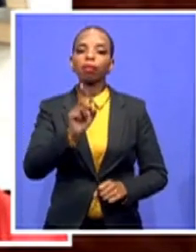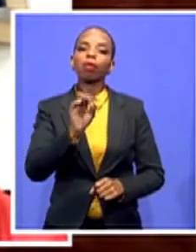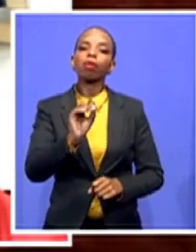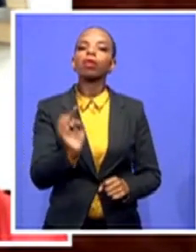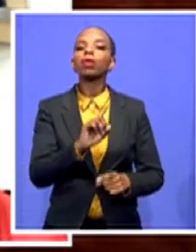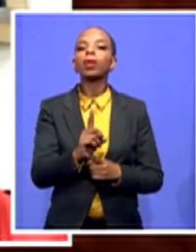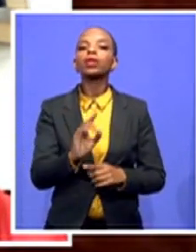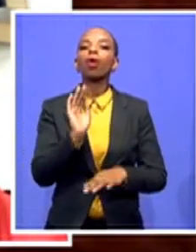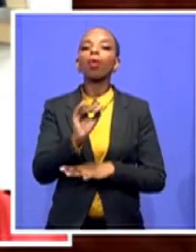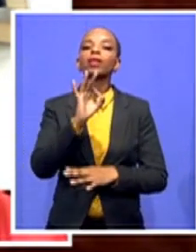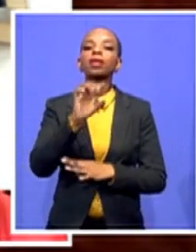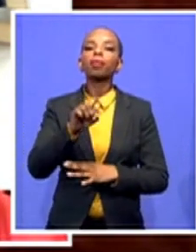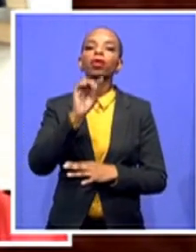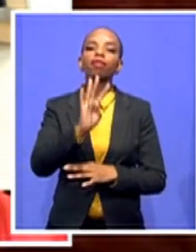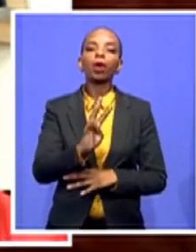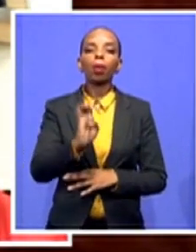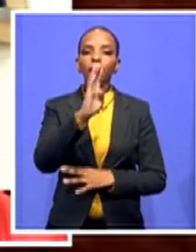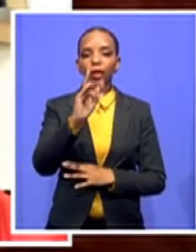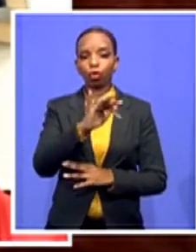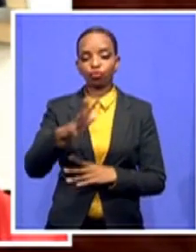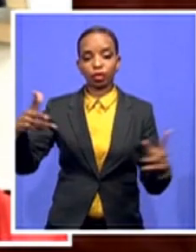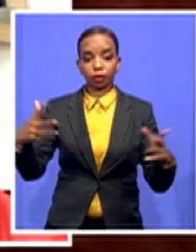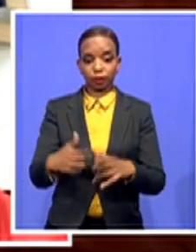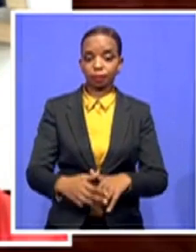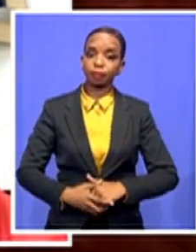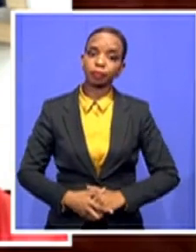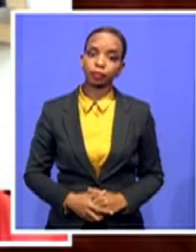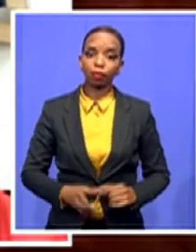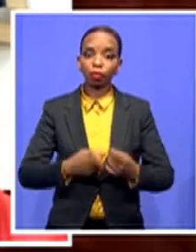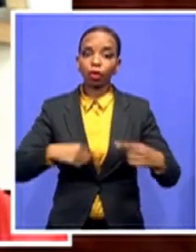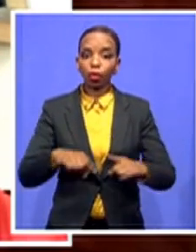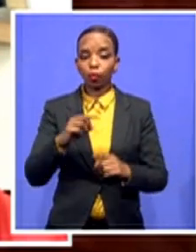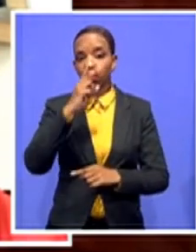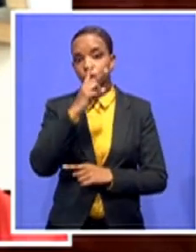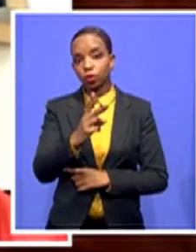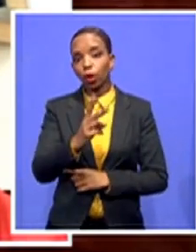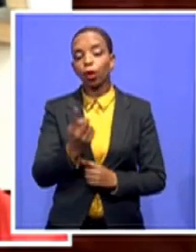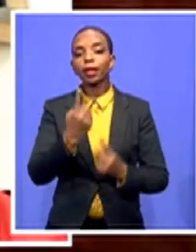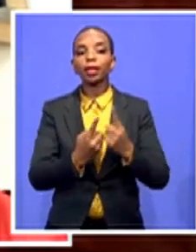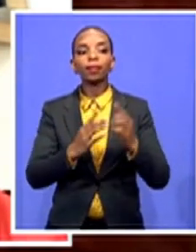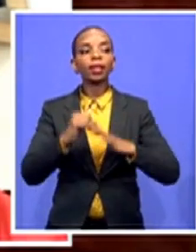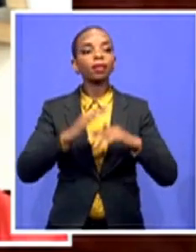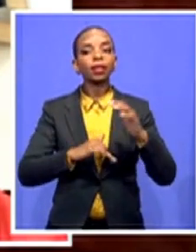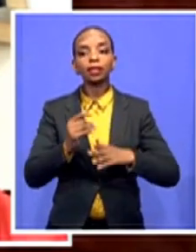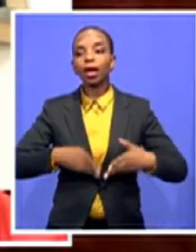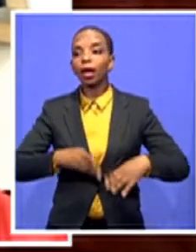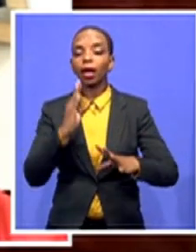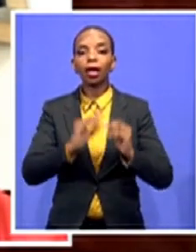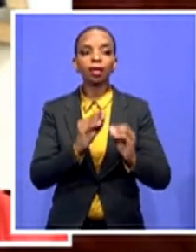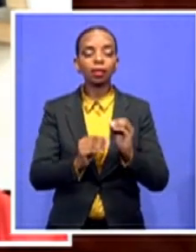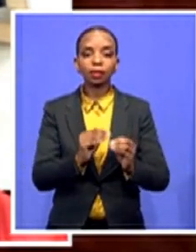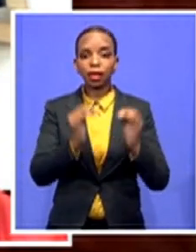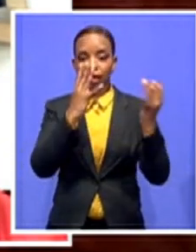saw government cutting even the infrastructure budget, the rollout of water and other forms